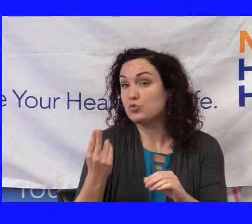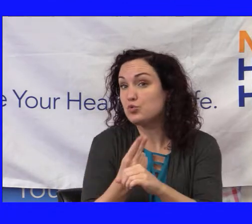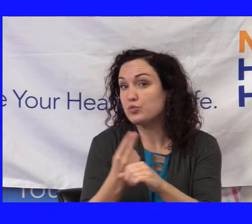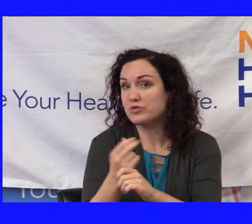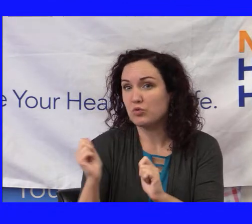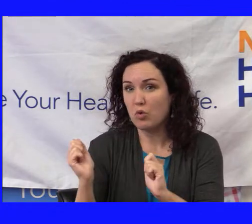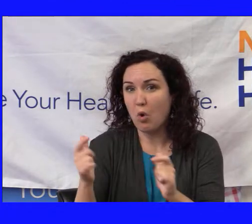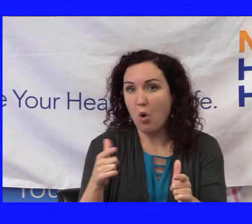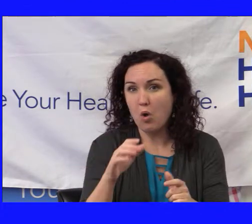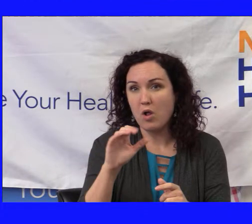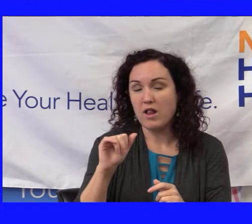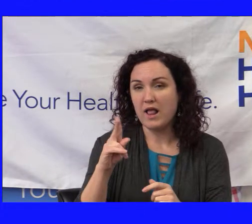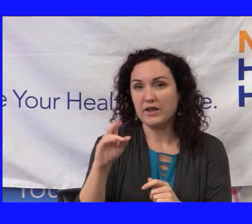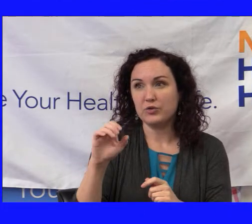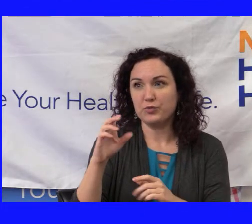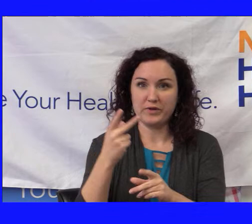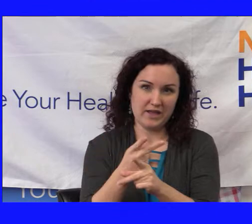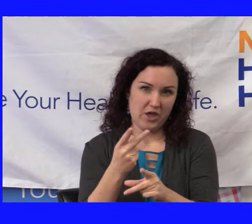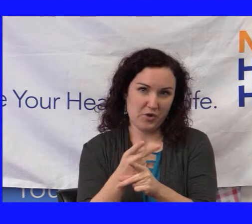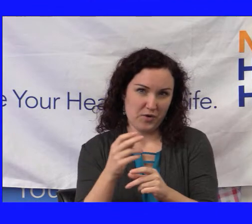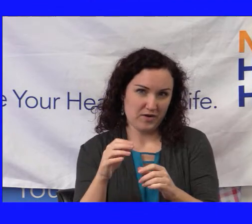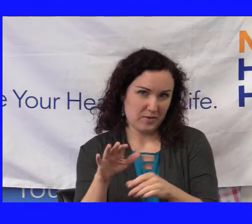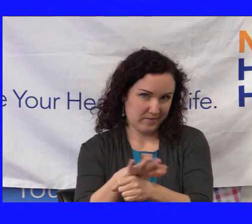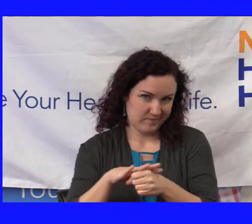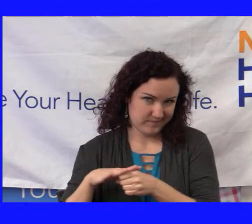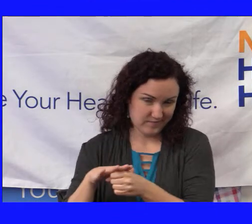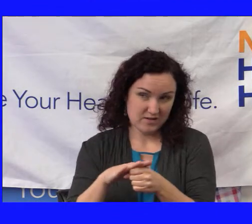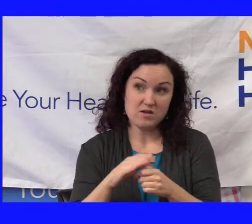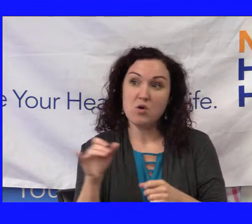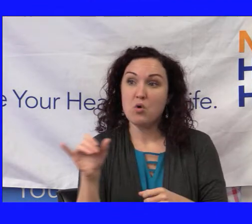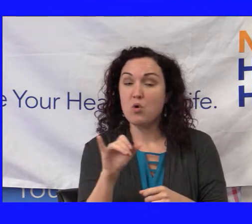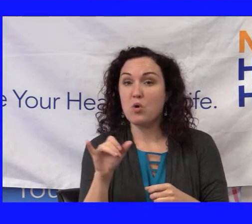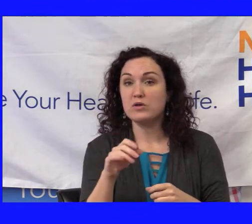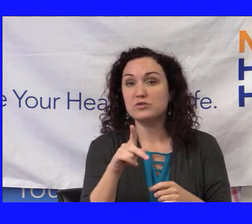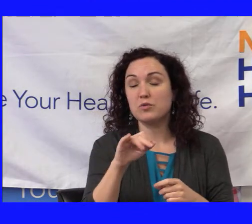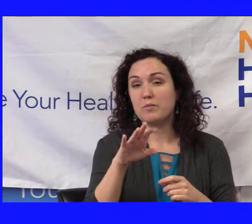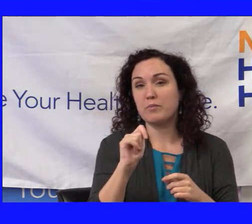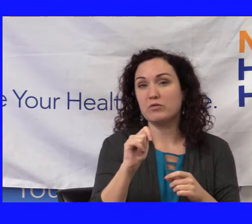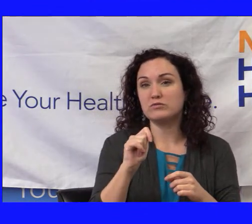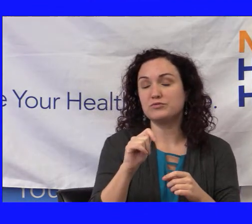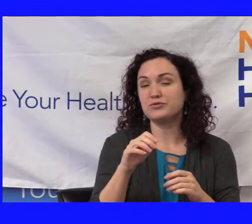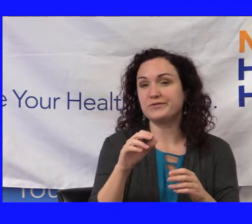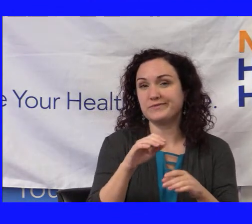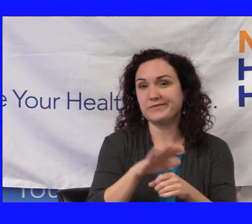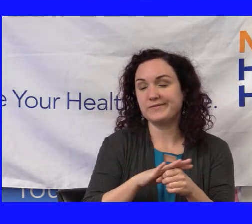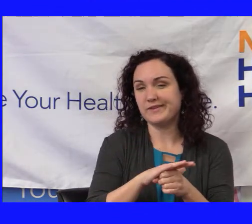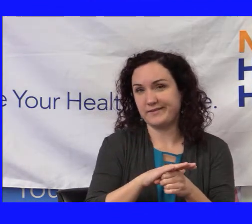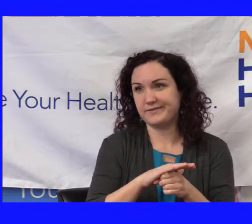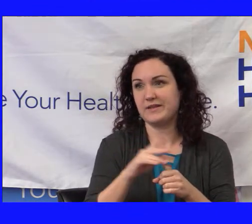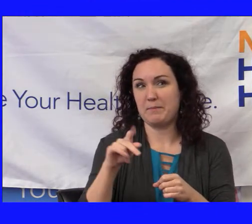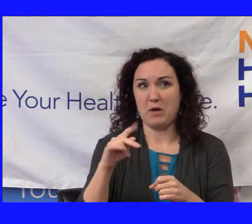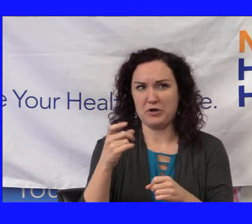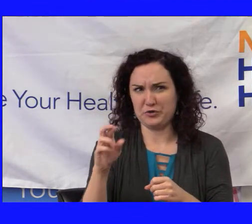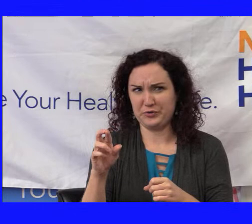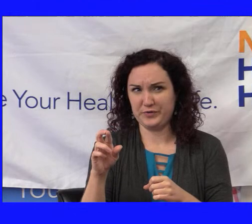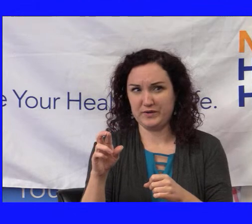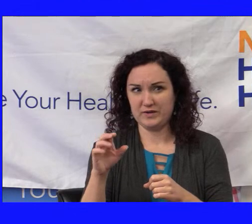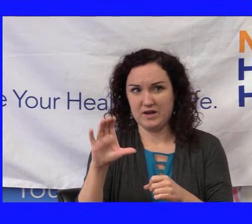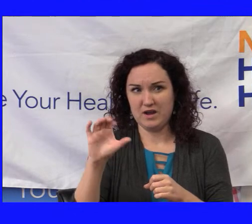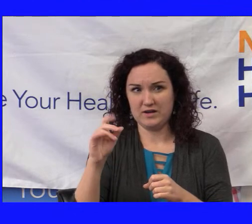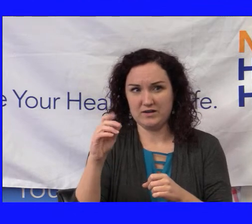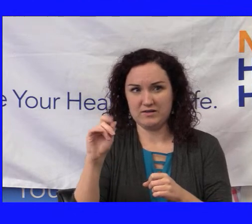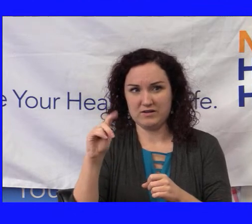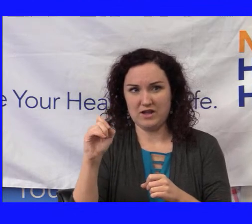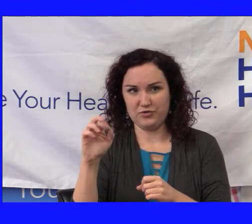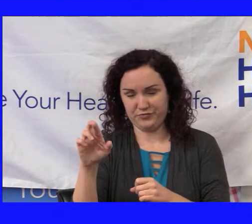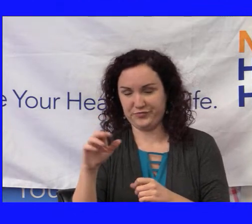at all acute care Gotham facilities, as well as our post-acute sites at Carter. The total spend is $22